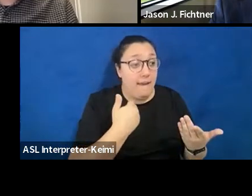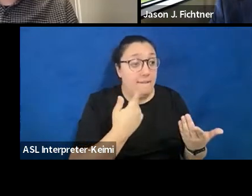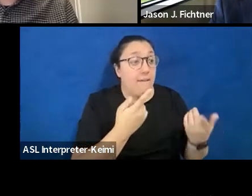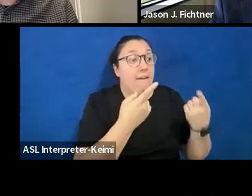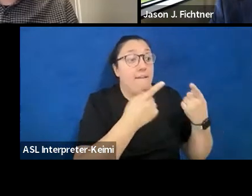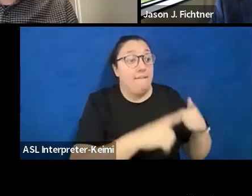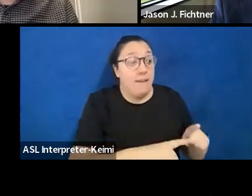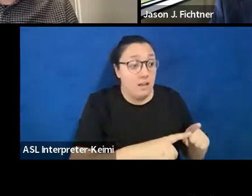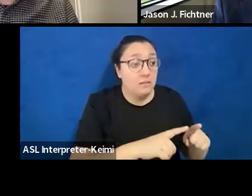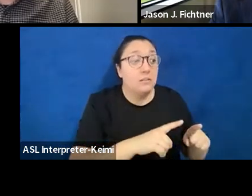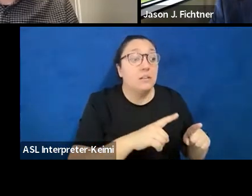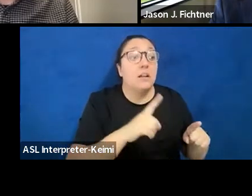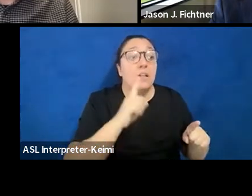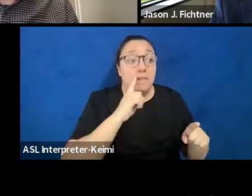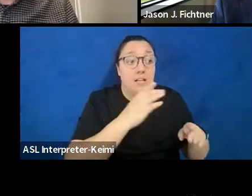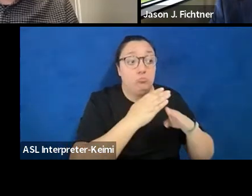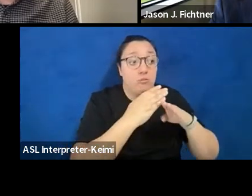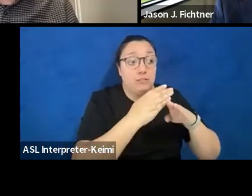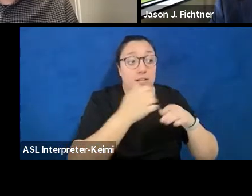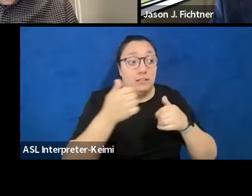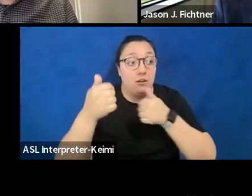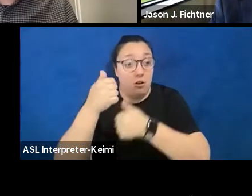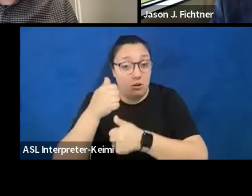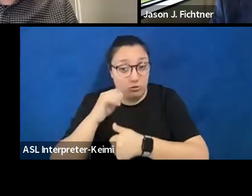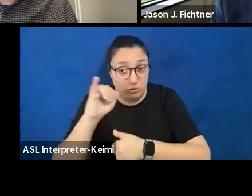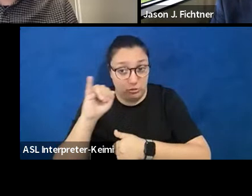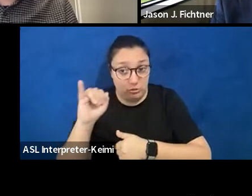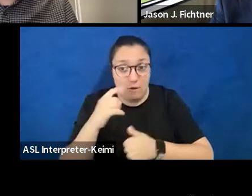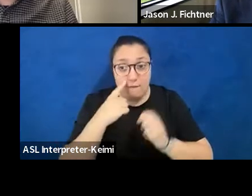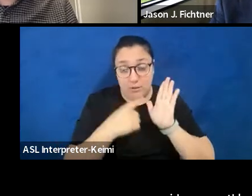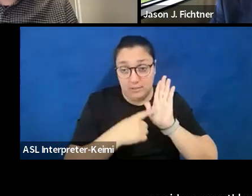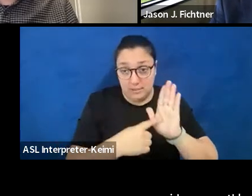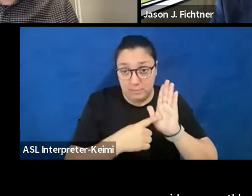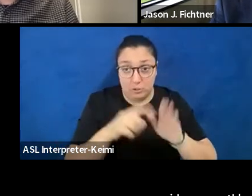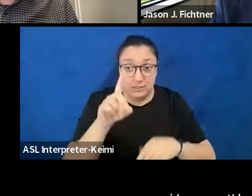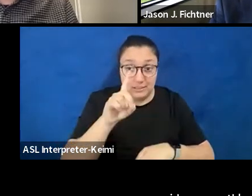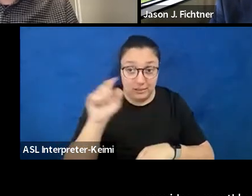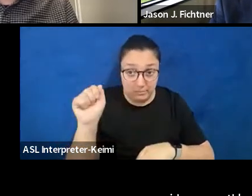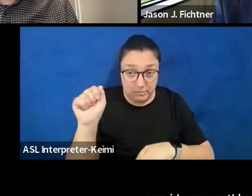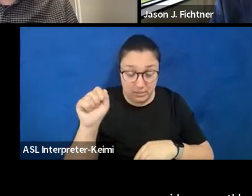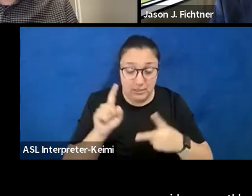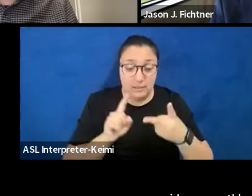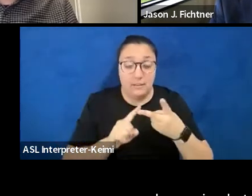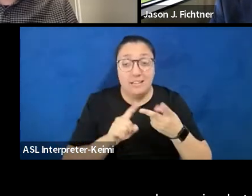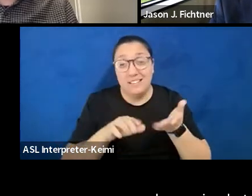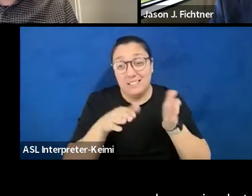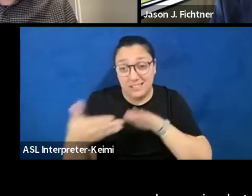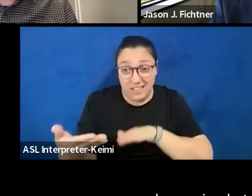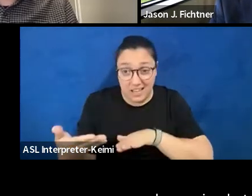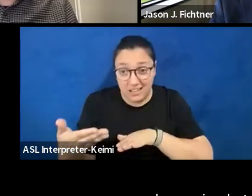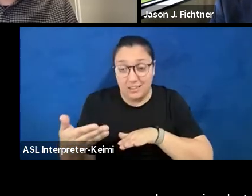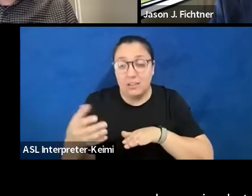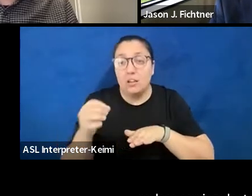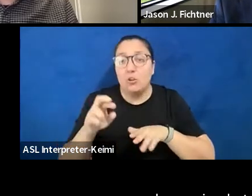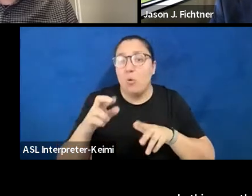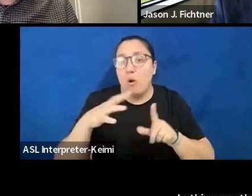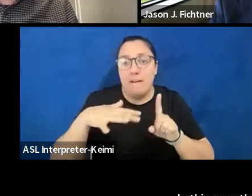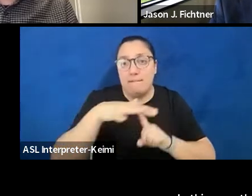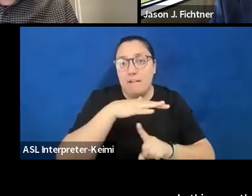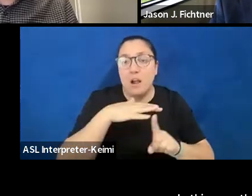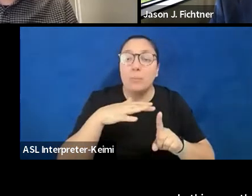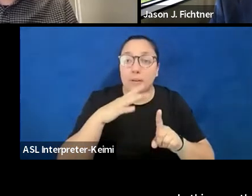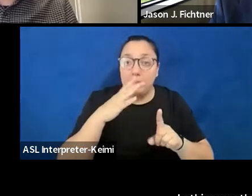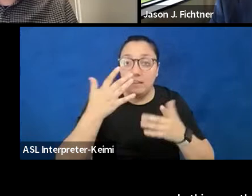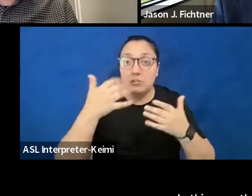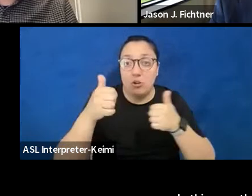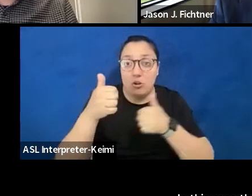case, that's the disability, the death, or the retirement of an insured worker. And workers obtain Social Security coverage